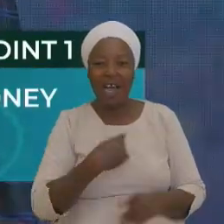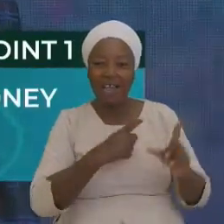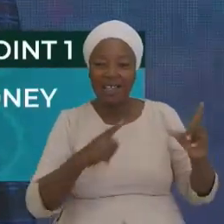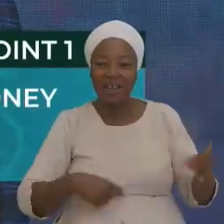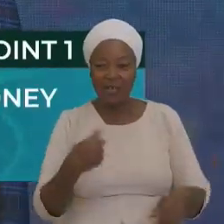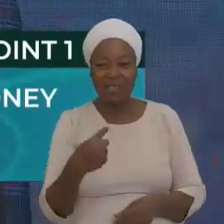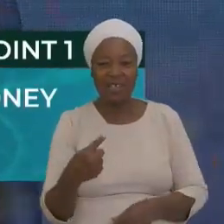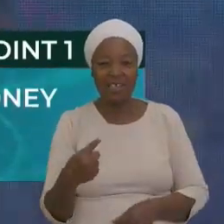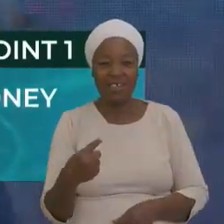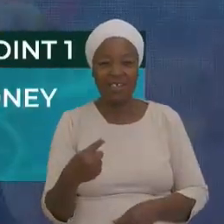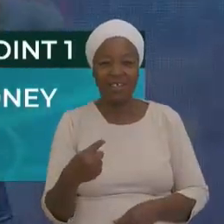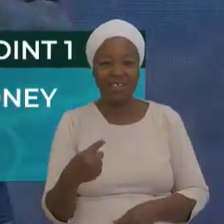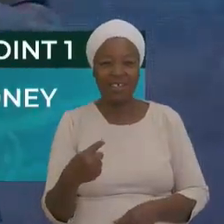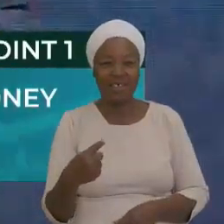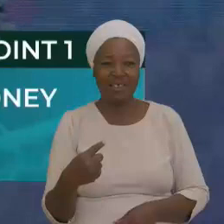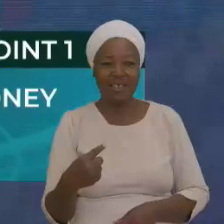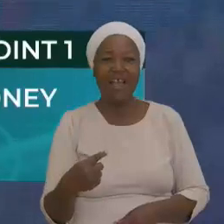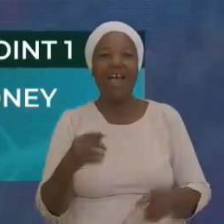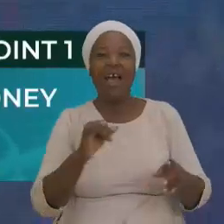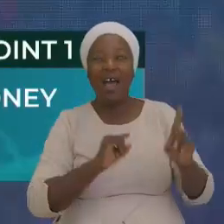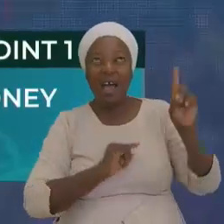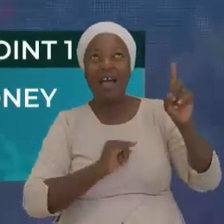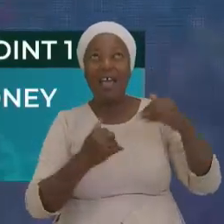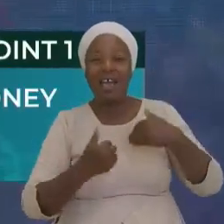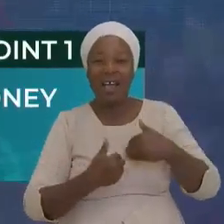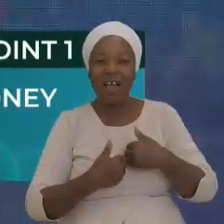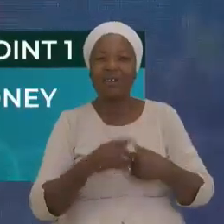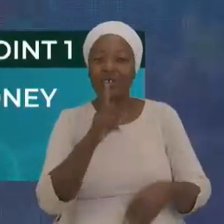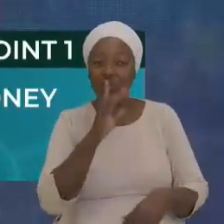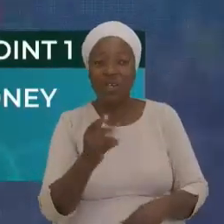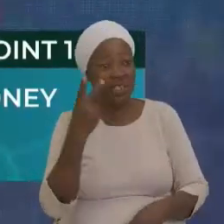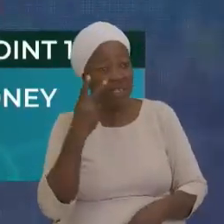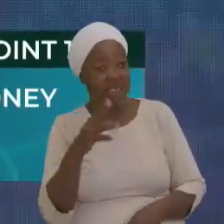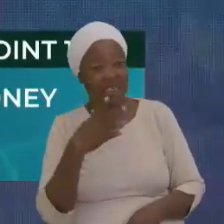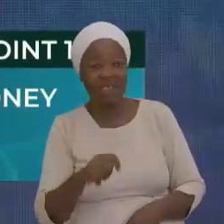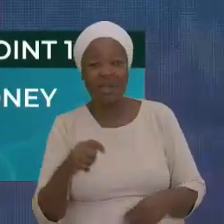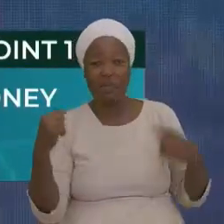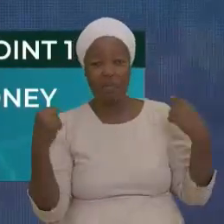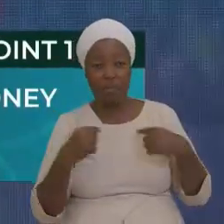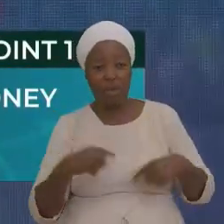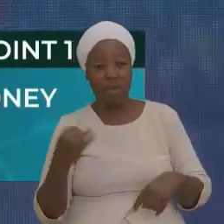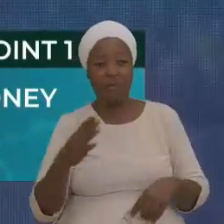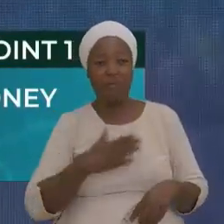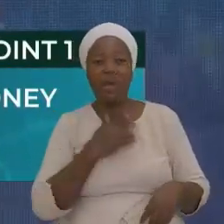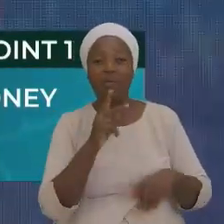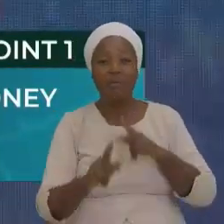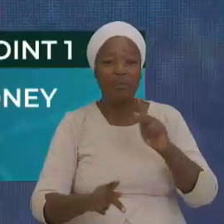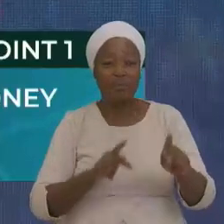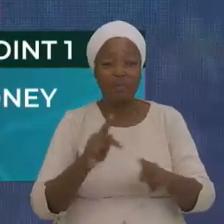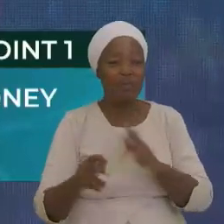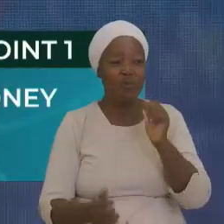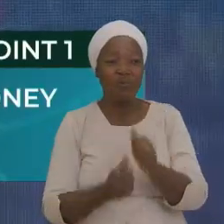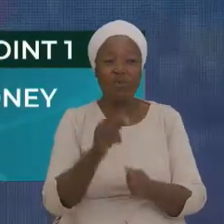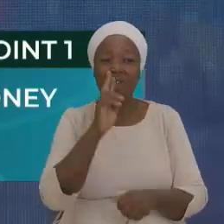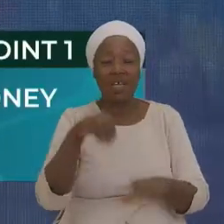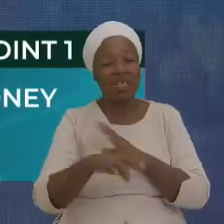And the Lord said, I have surely seen the affliction of my people which are in